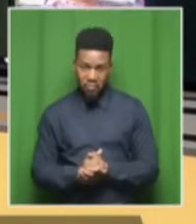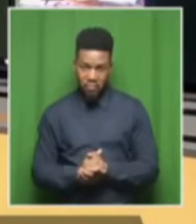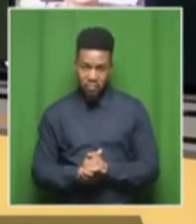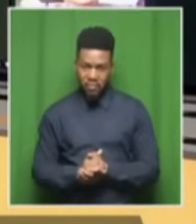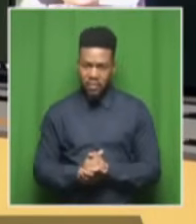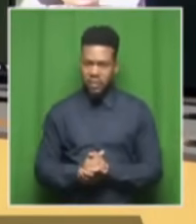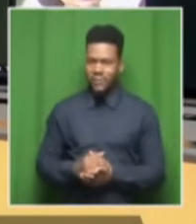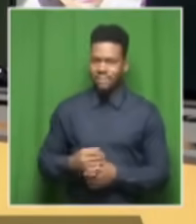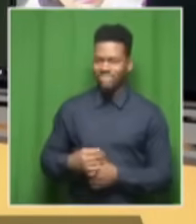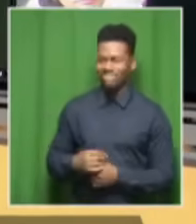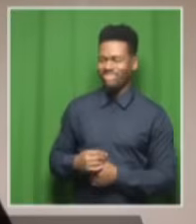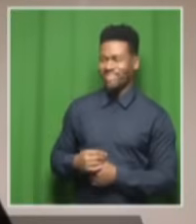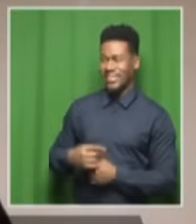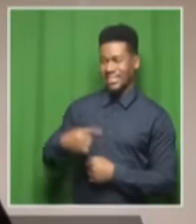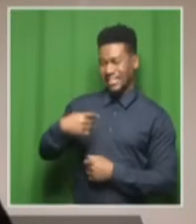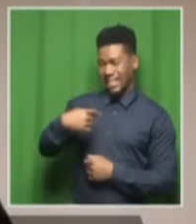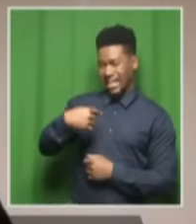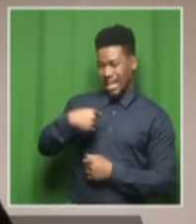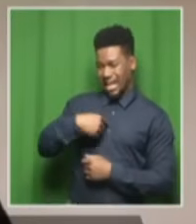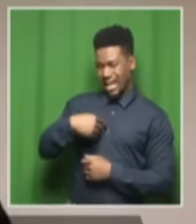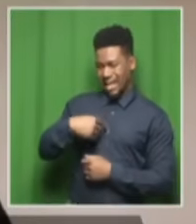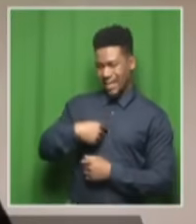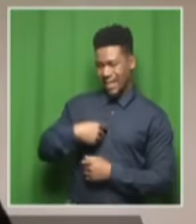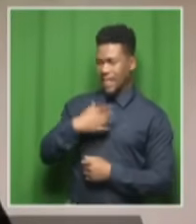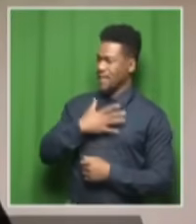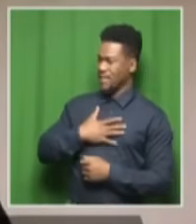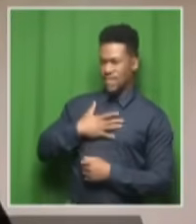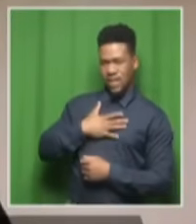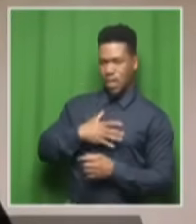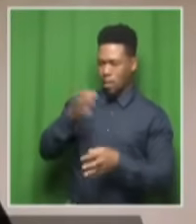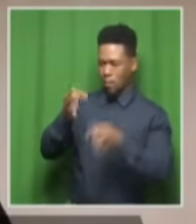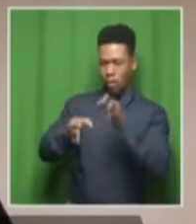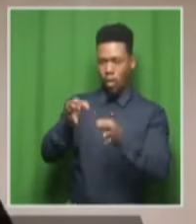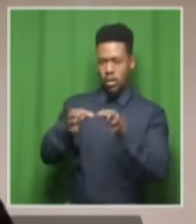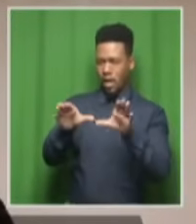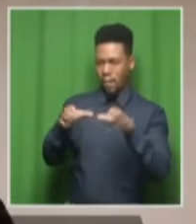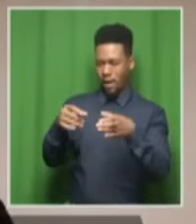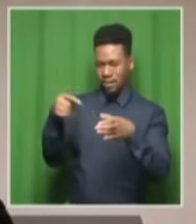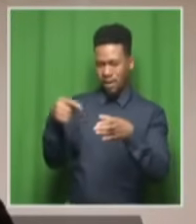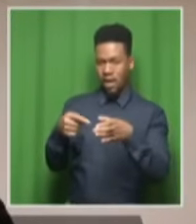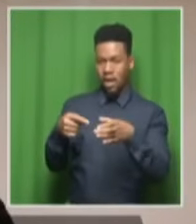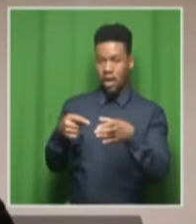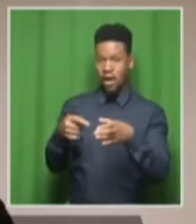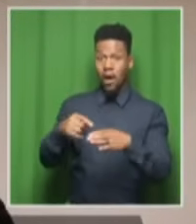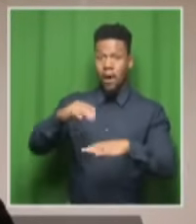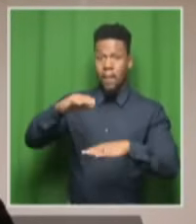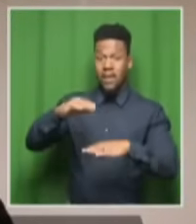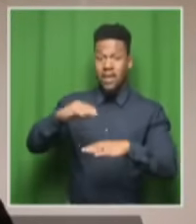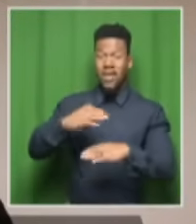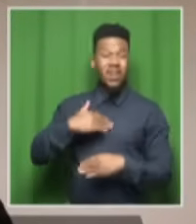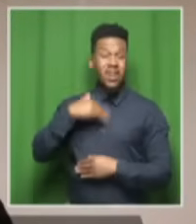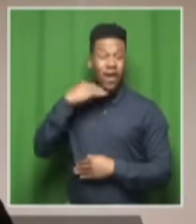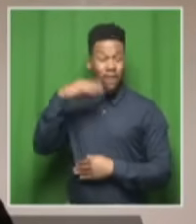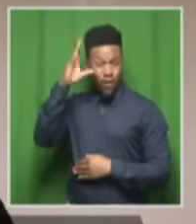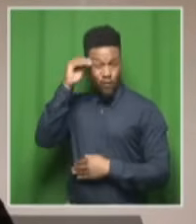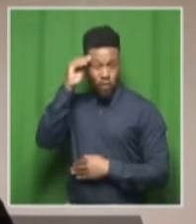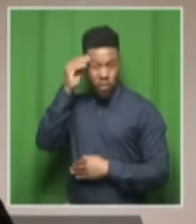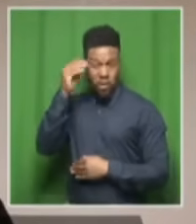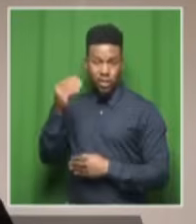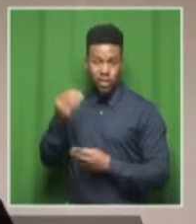I feel like the parties are not giving enough information to the youth. It's like they're just